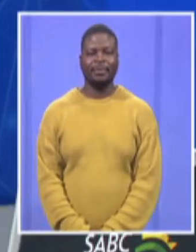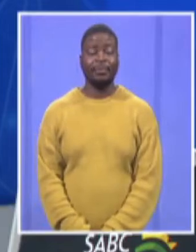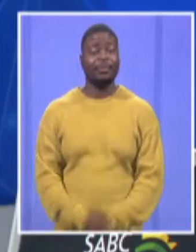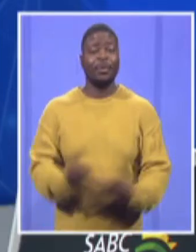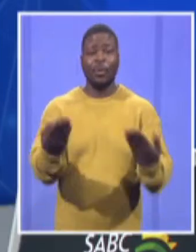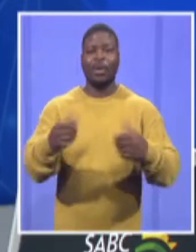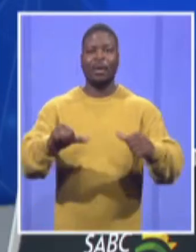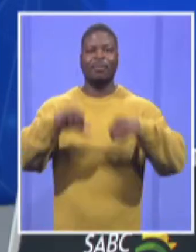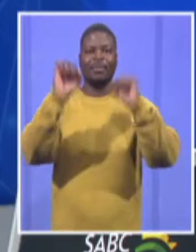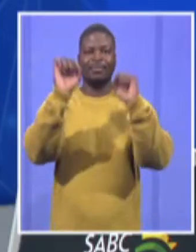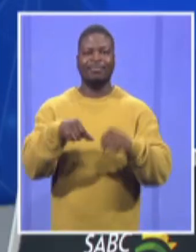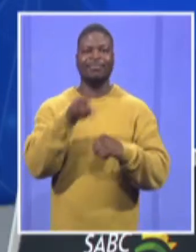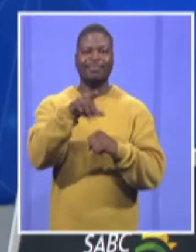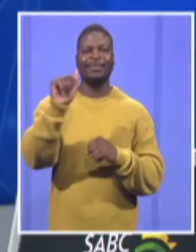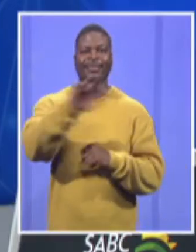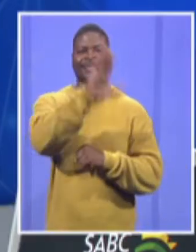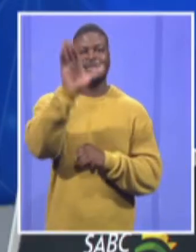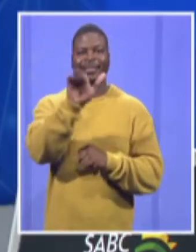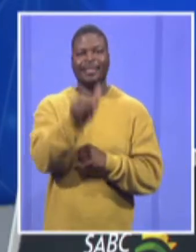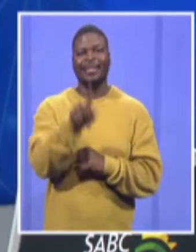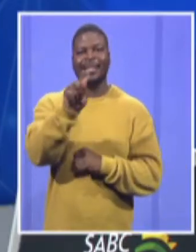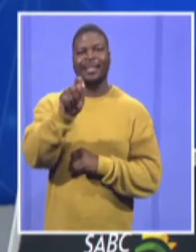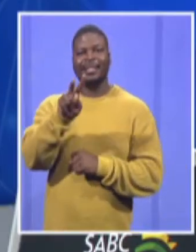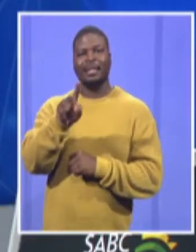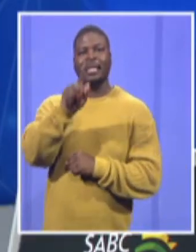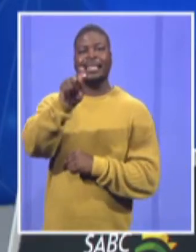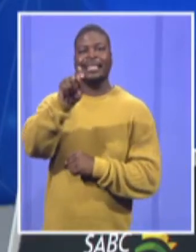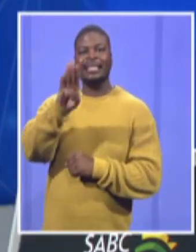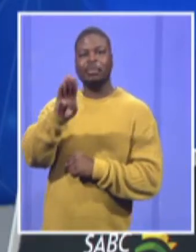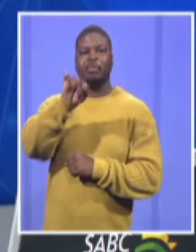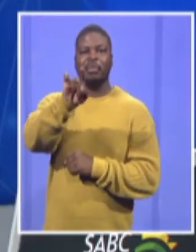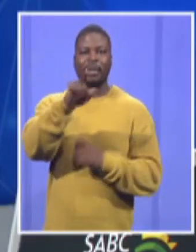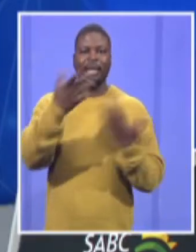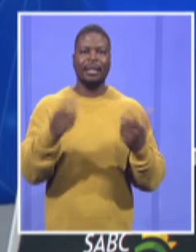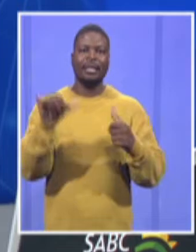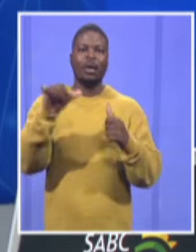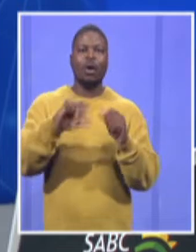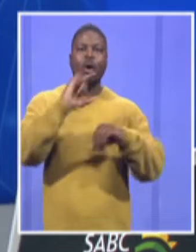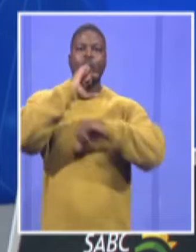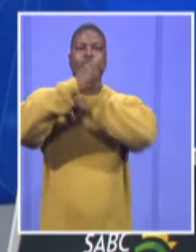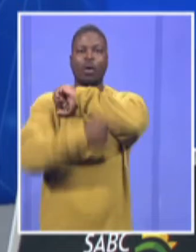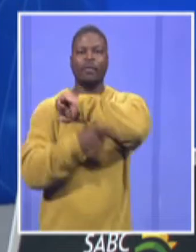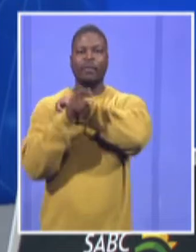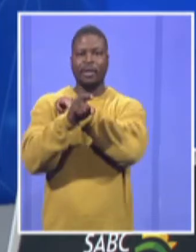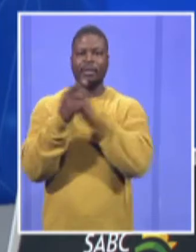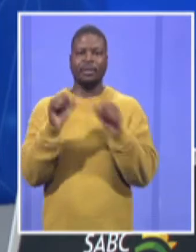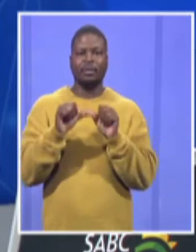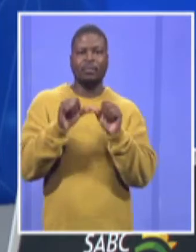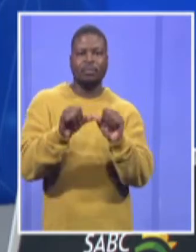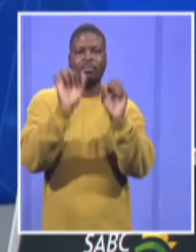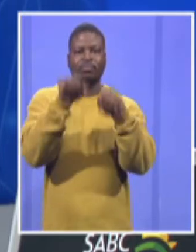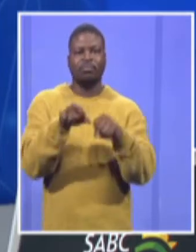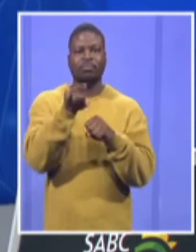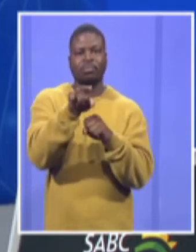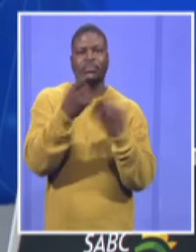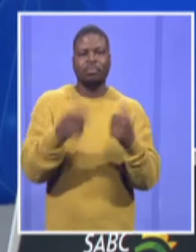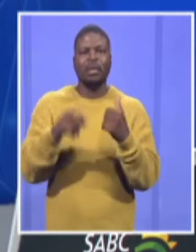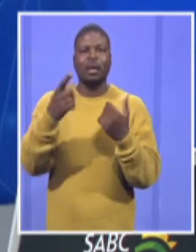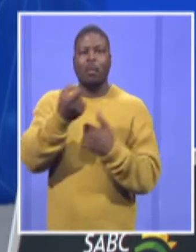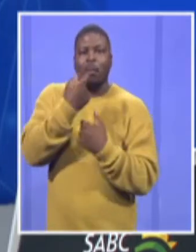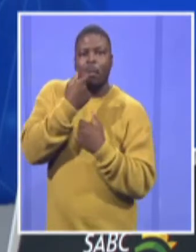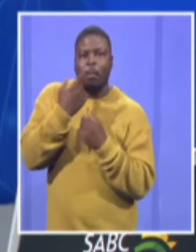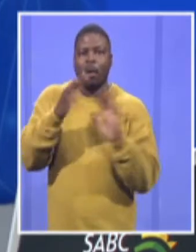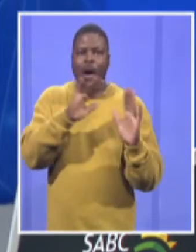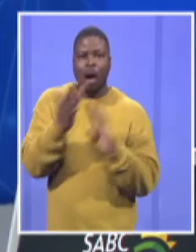Welcome back. The South African TB conference is currently underway with scientists revealing new developments in TB drugs and regimens,